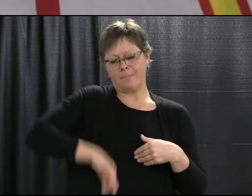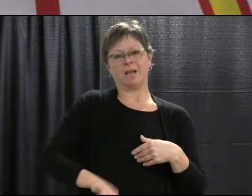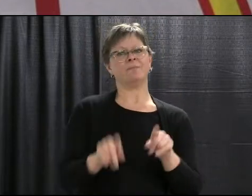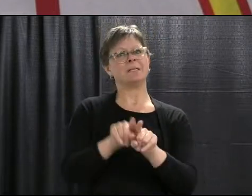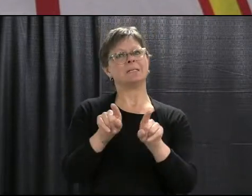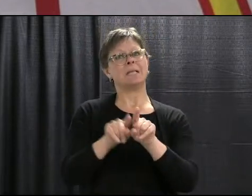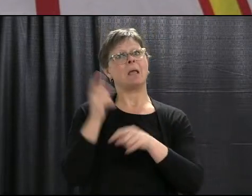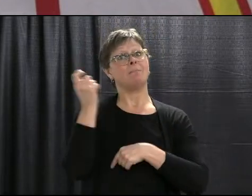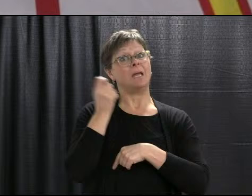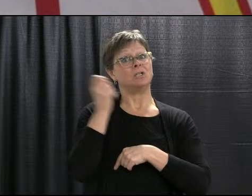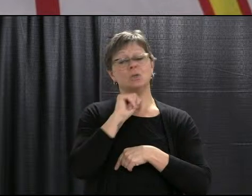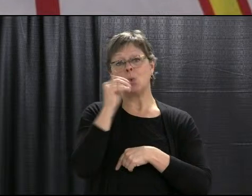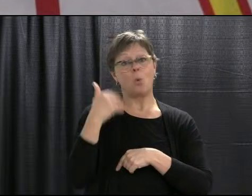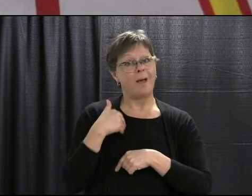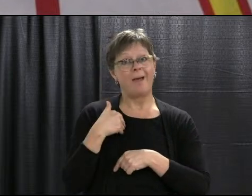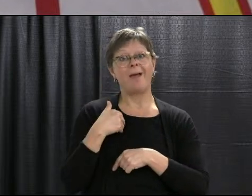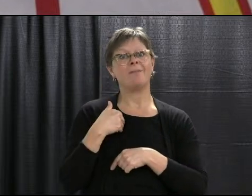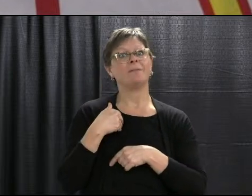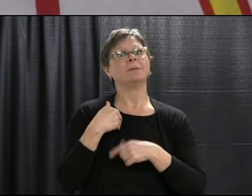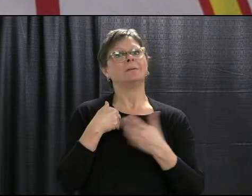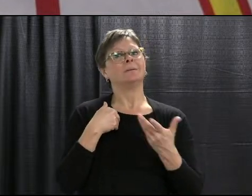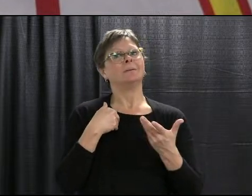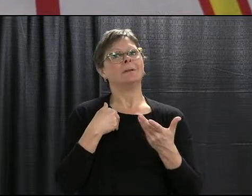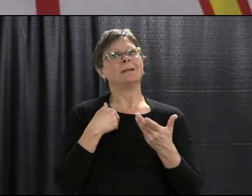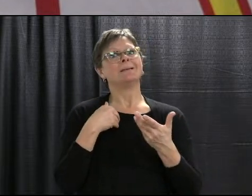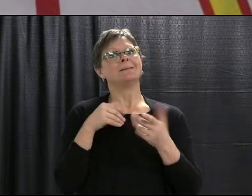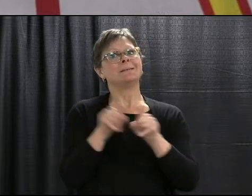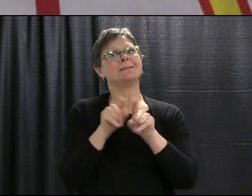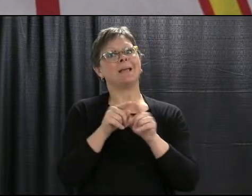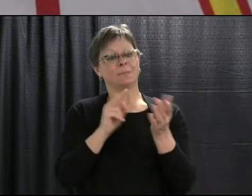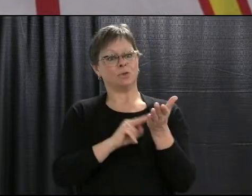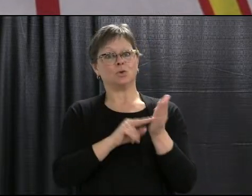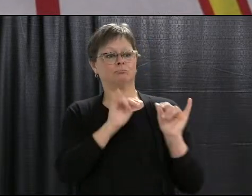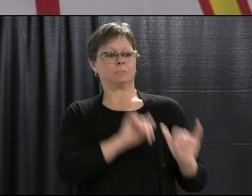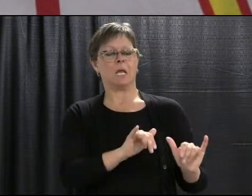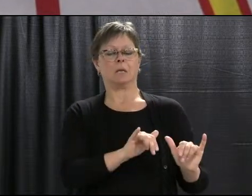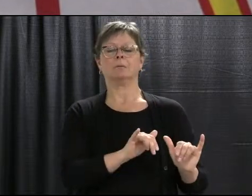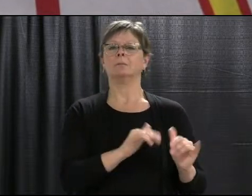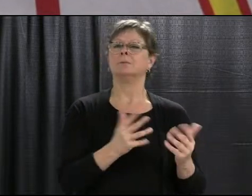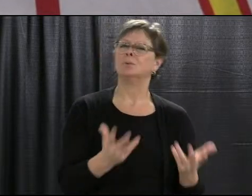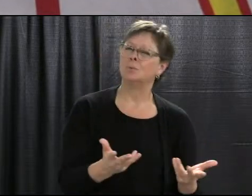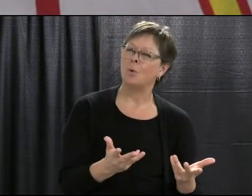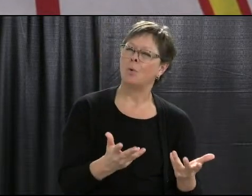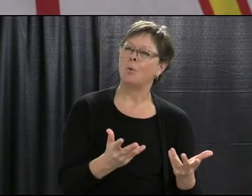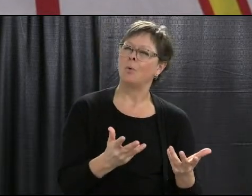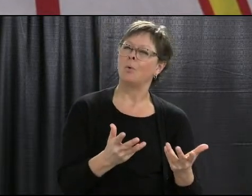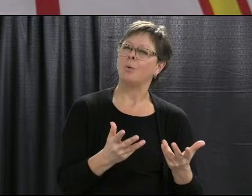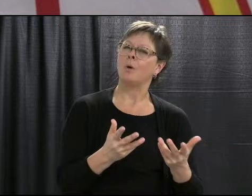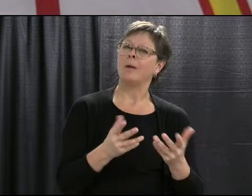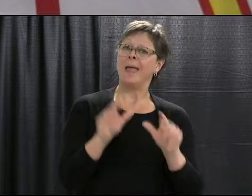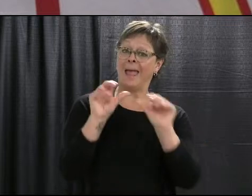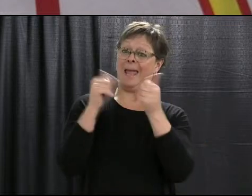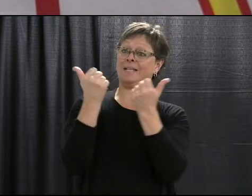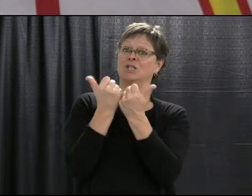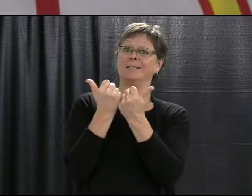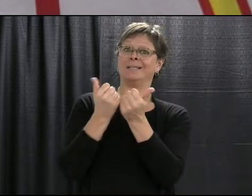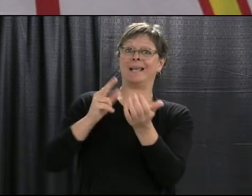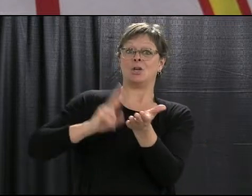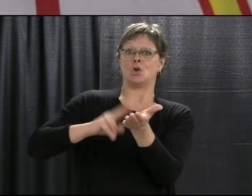get the pension. But some people have bought into that. So the concept of agency nursing